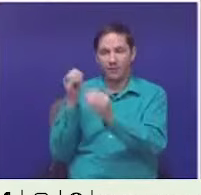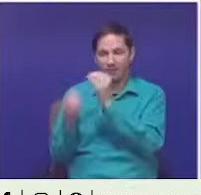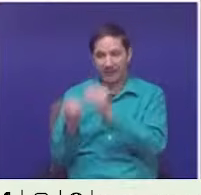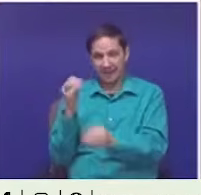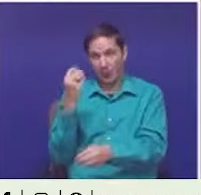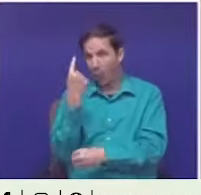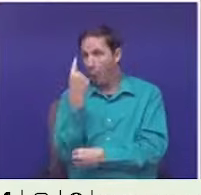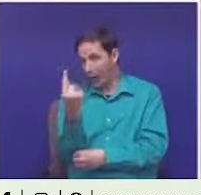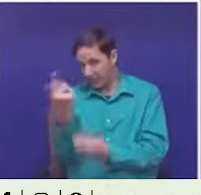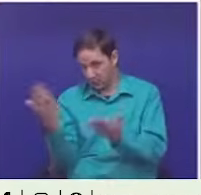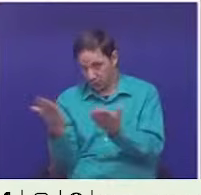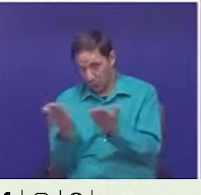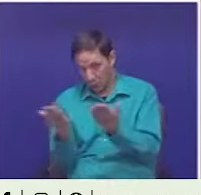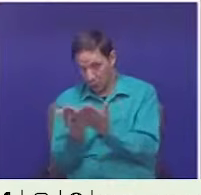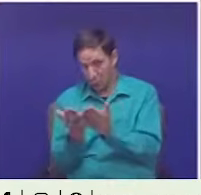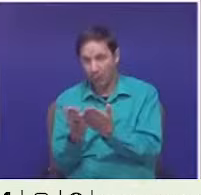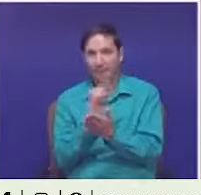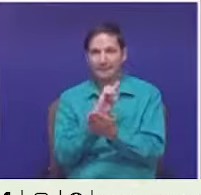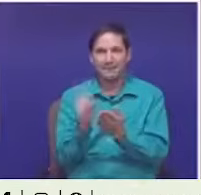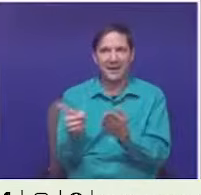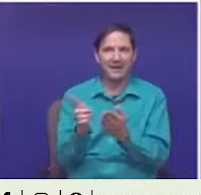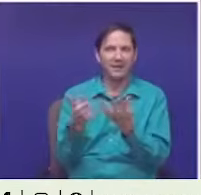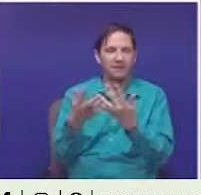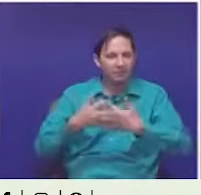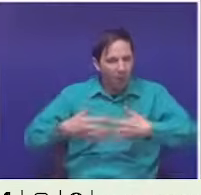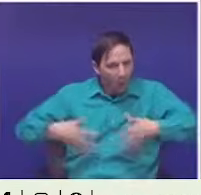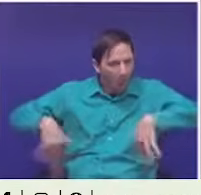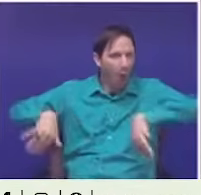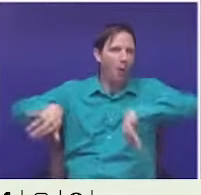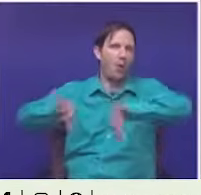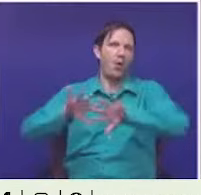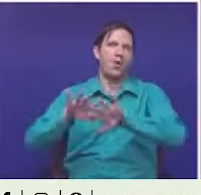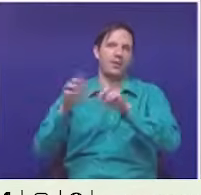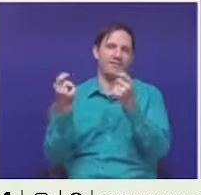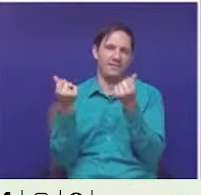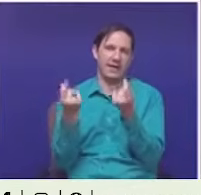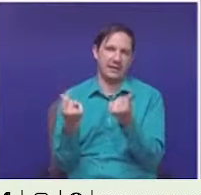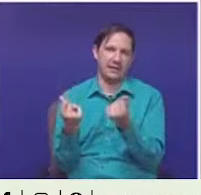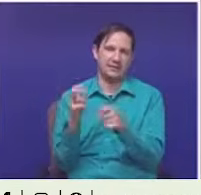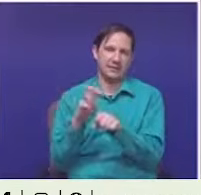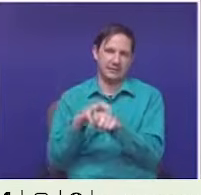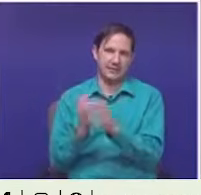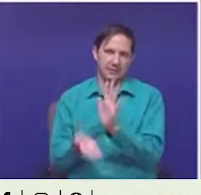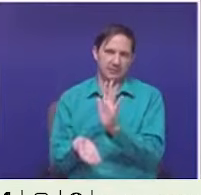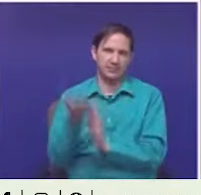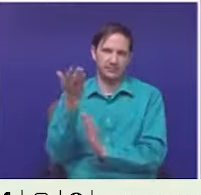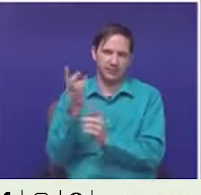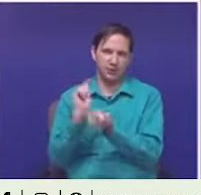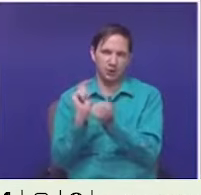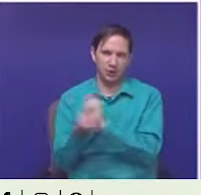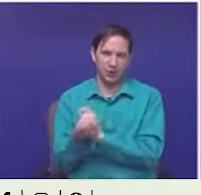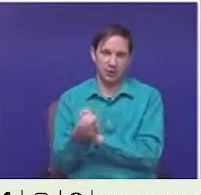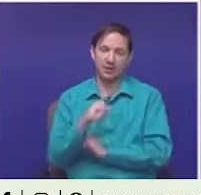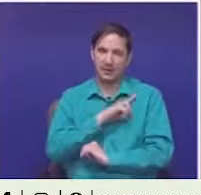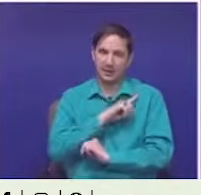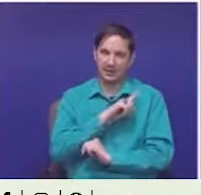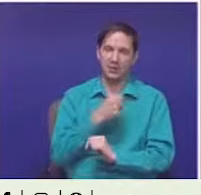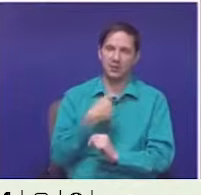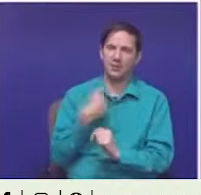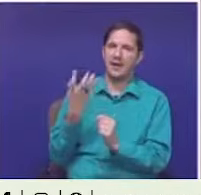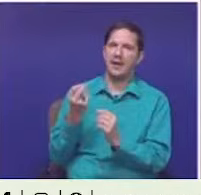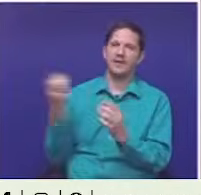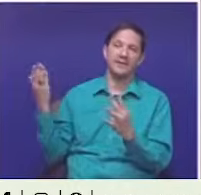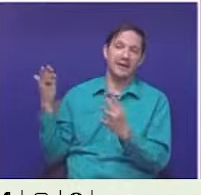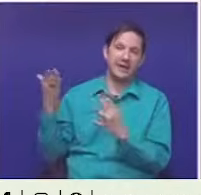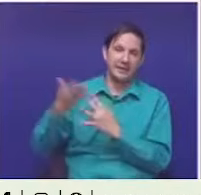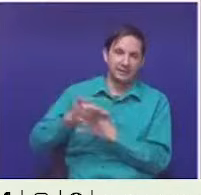school Guamashu, but the province needs to turn its finances around. And that's why we've got the intervention